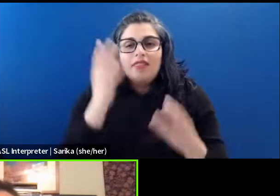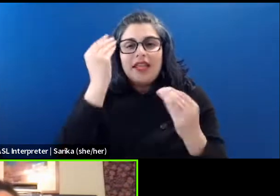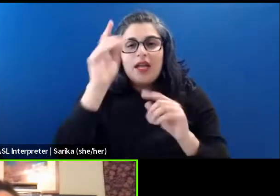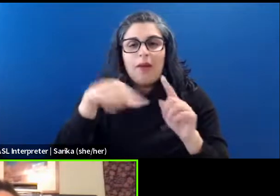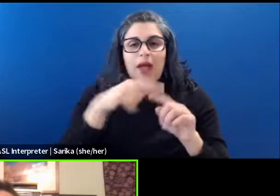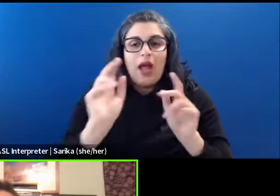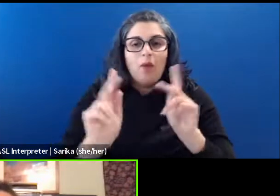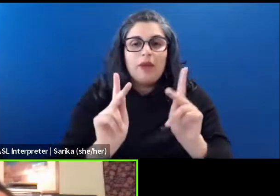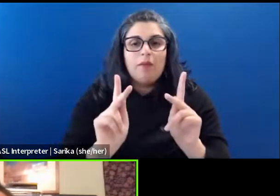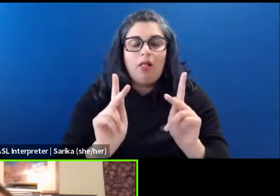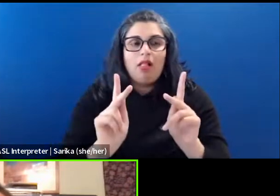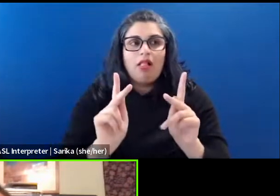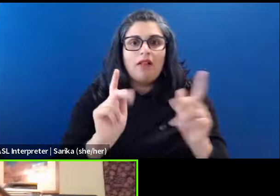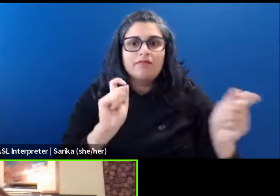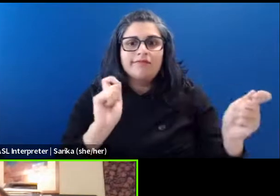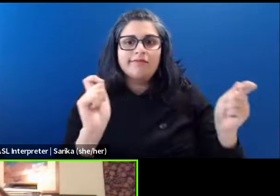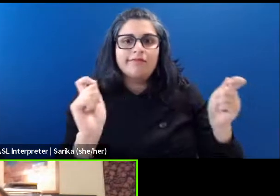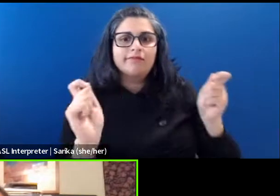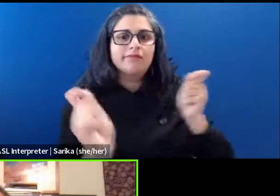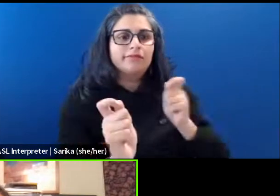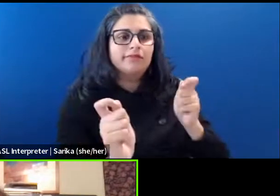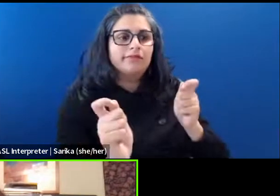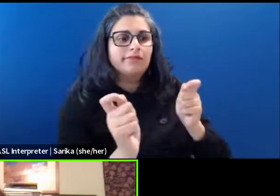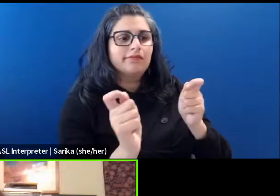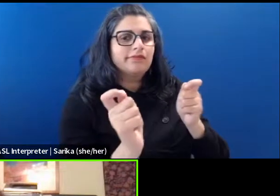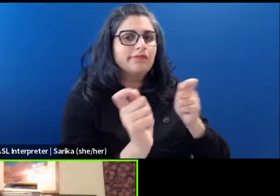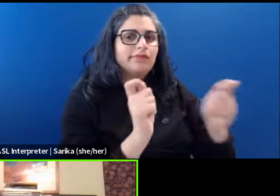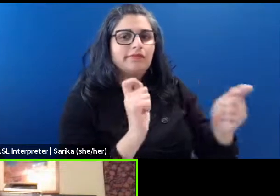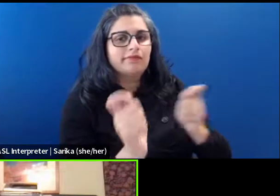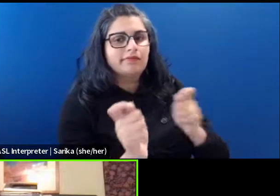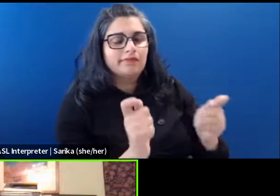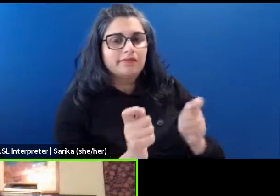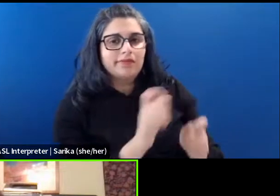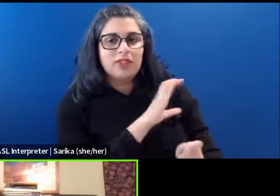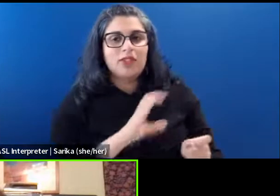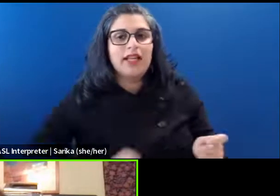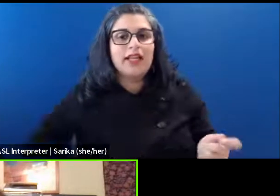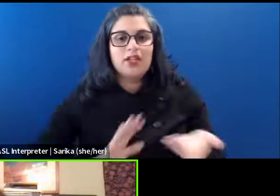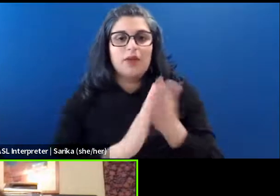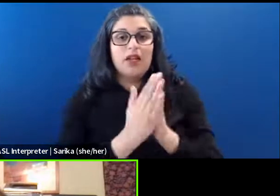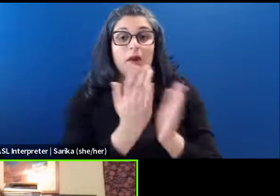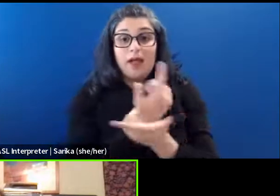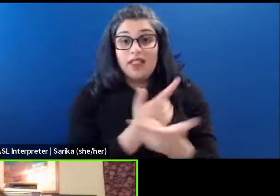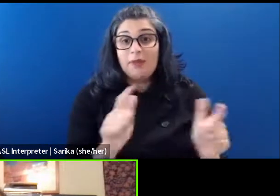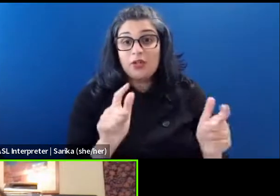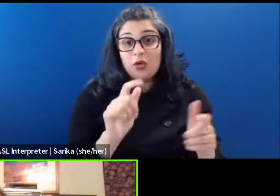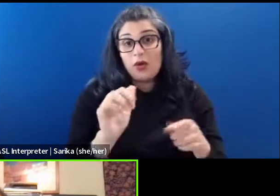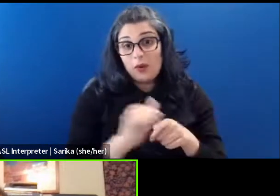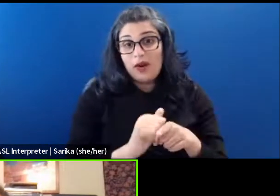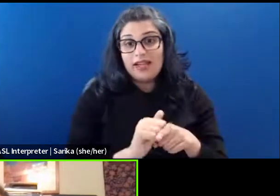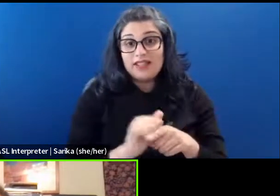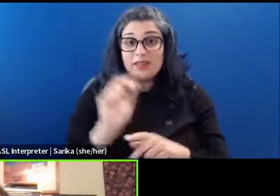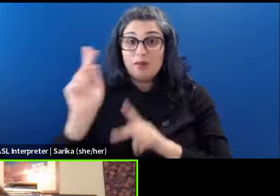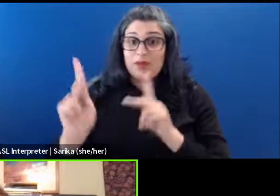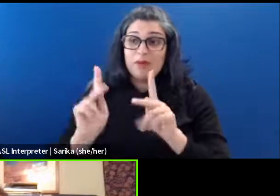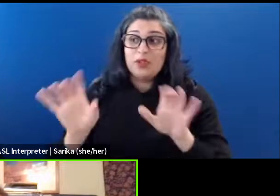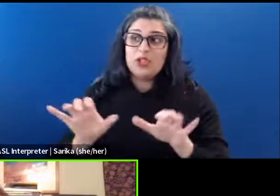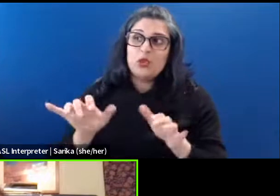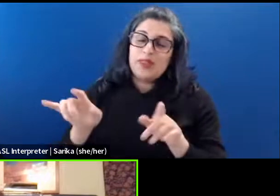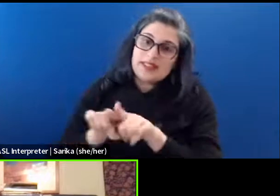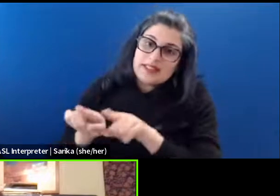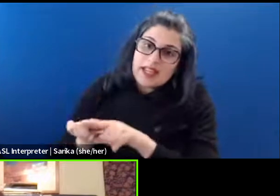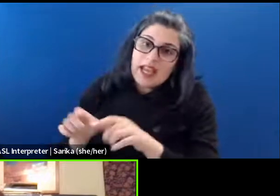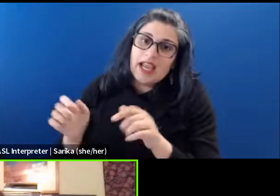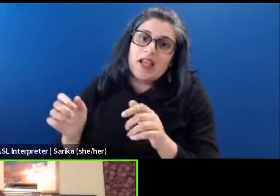adapted and changed Christianity to make it a liberatory practice. People do the same thing, right, with Buddhism,